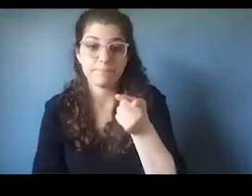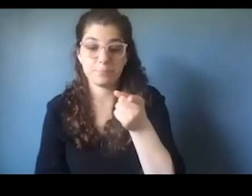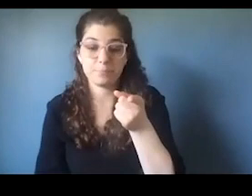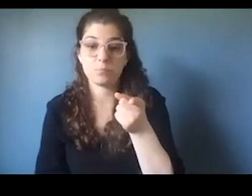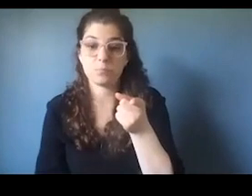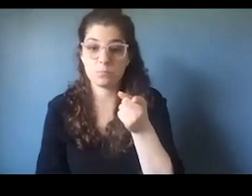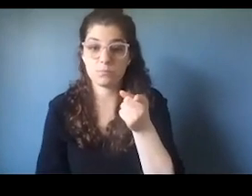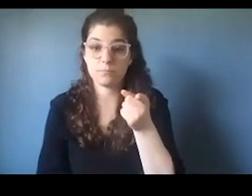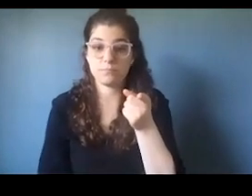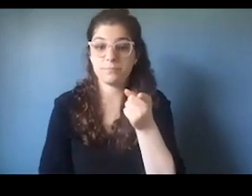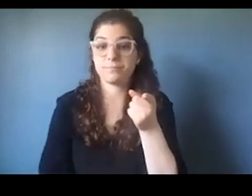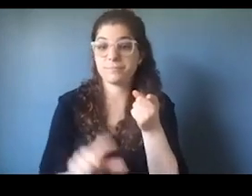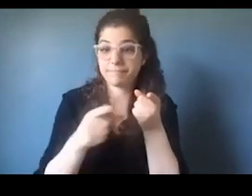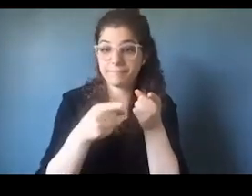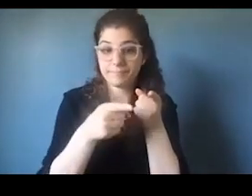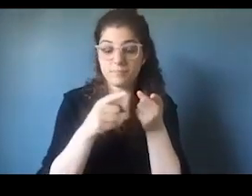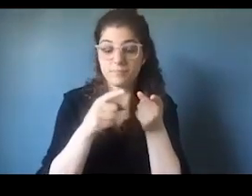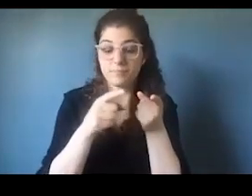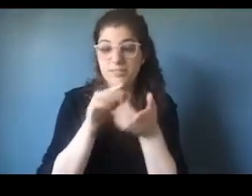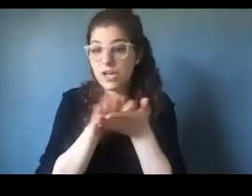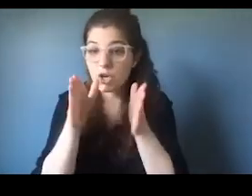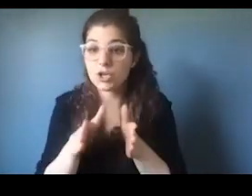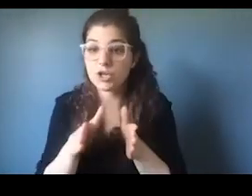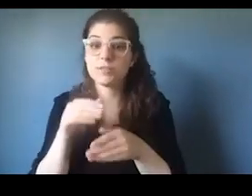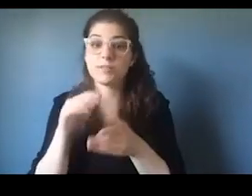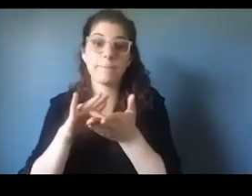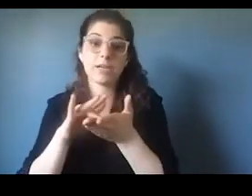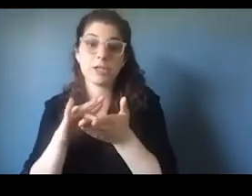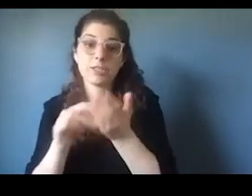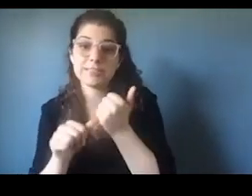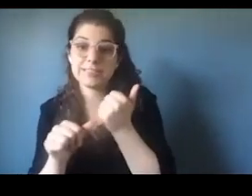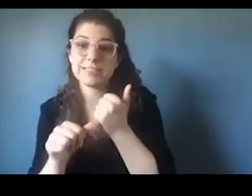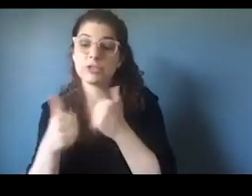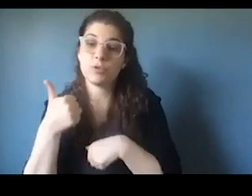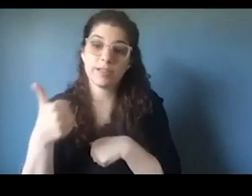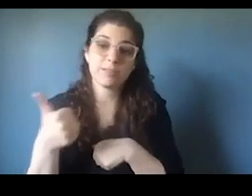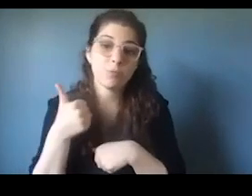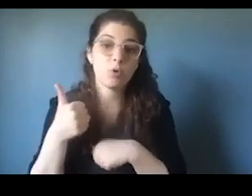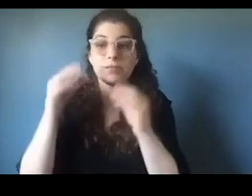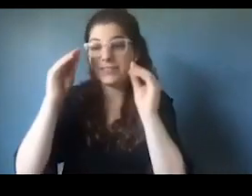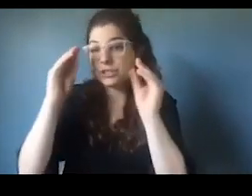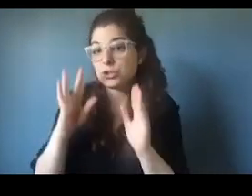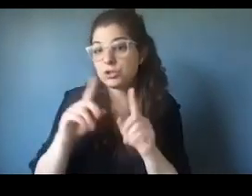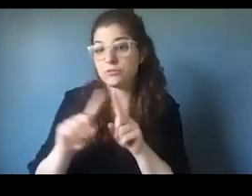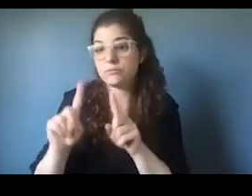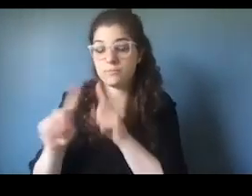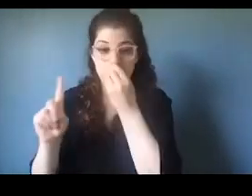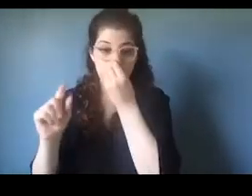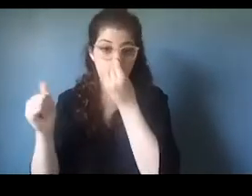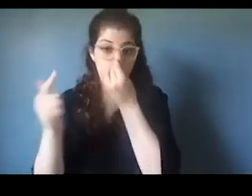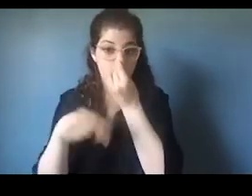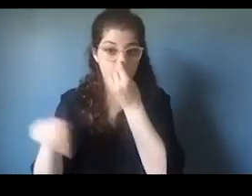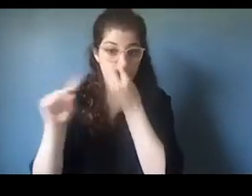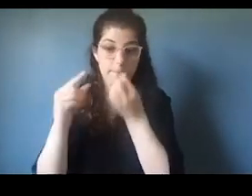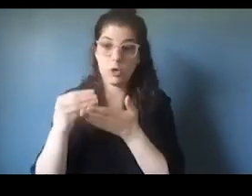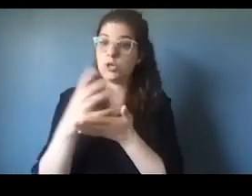at the left of this figure, janitors, medical assistants, sales, retail, transport, construction, even teachers, for all of them earning the